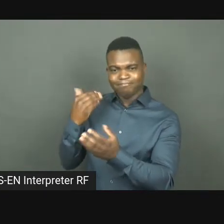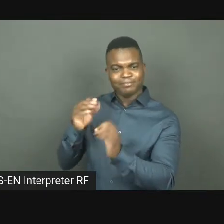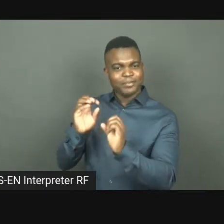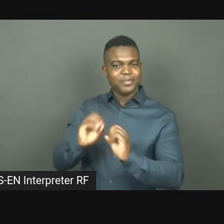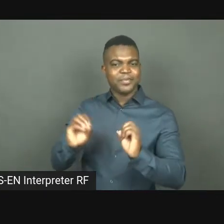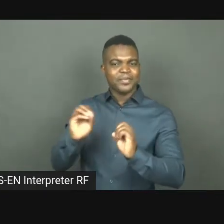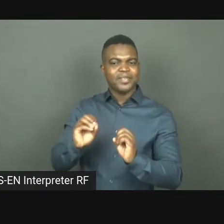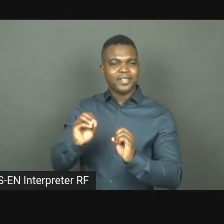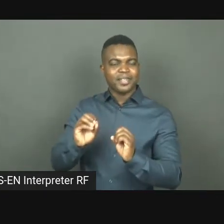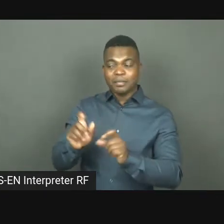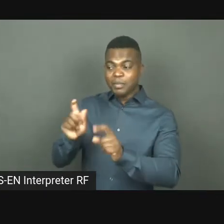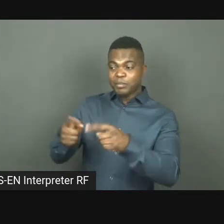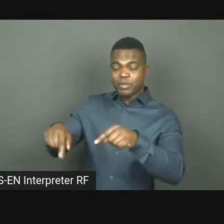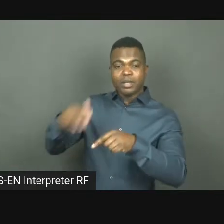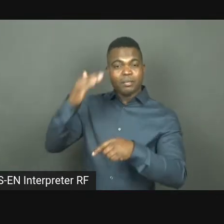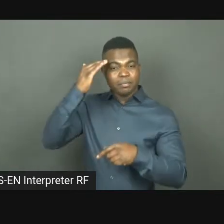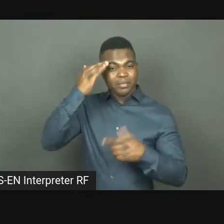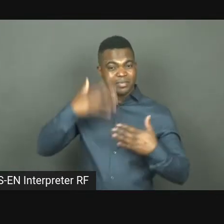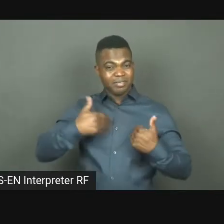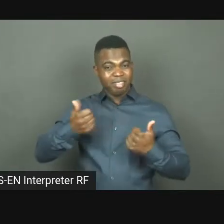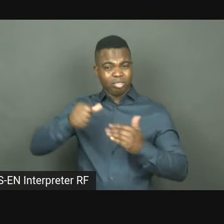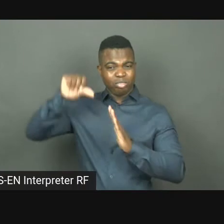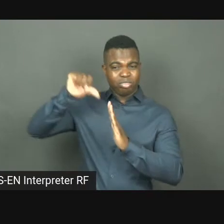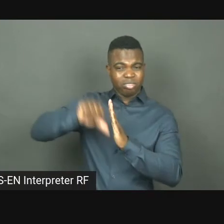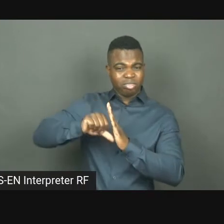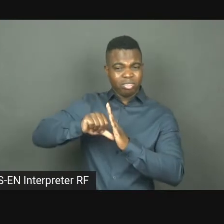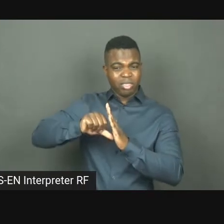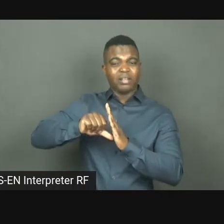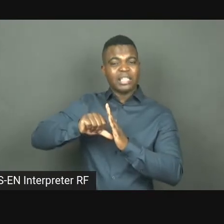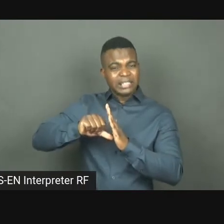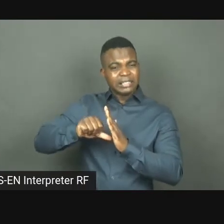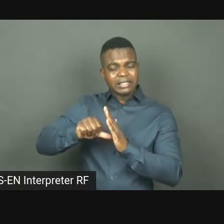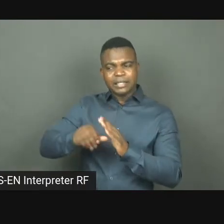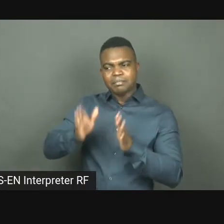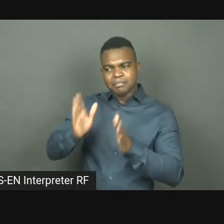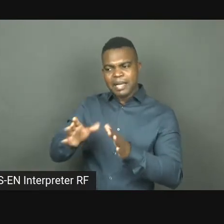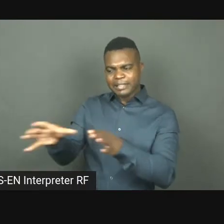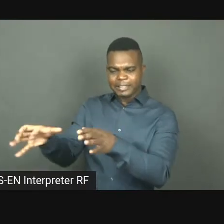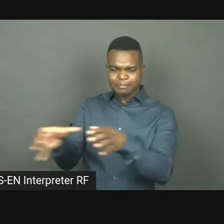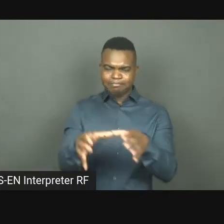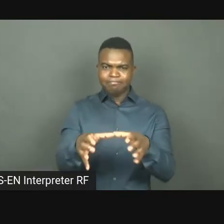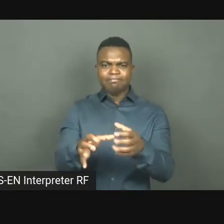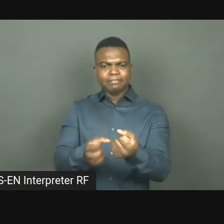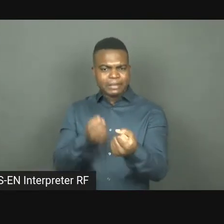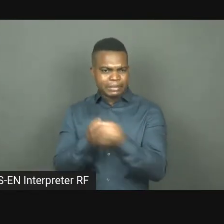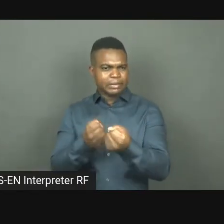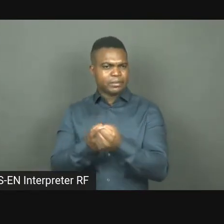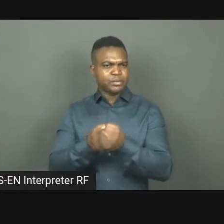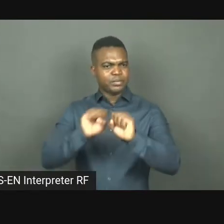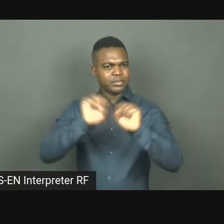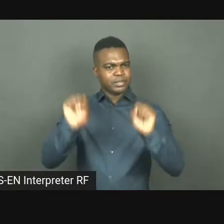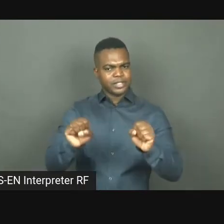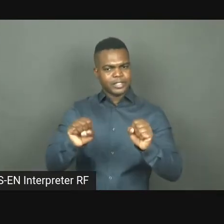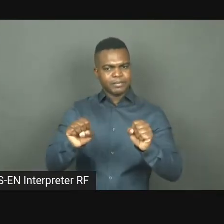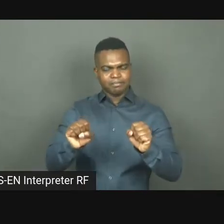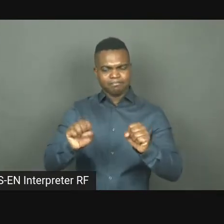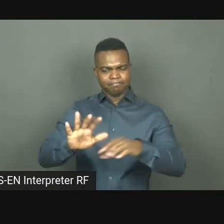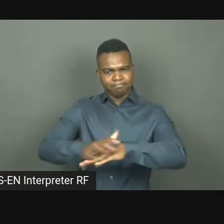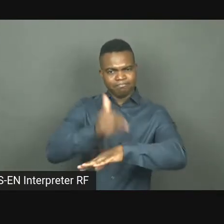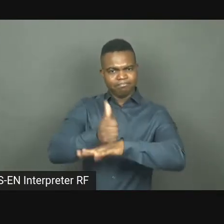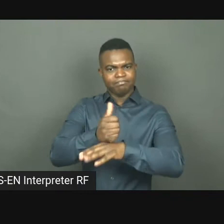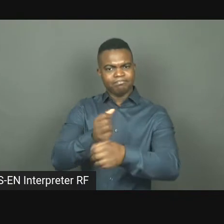support had to be included in clinical settings and in coordination between community organizations and